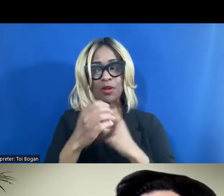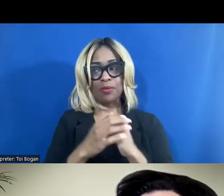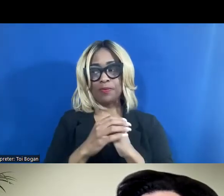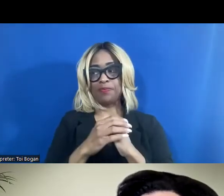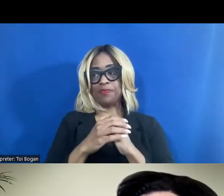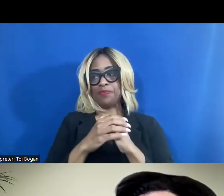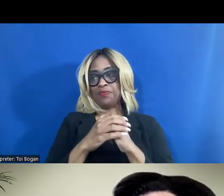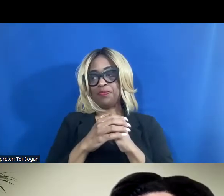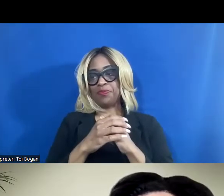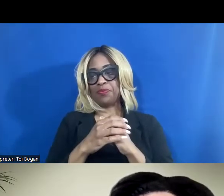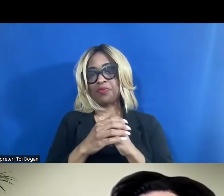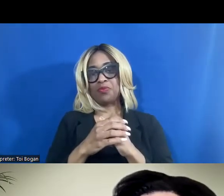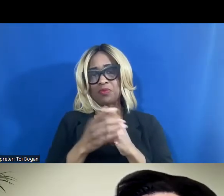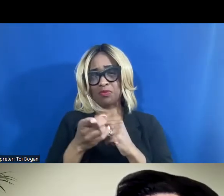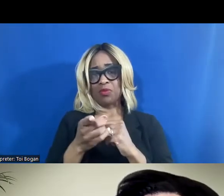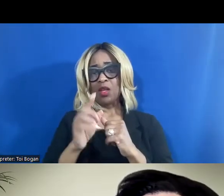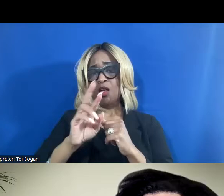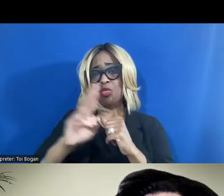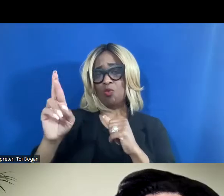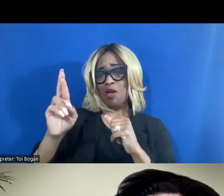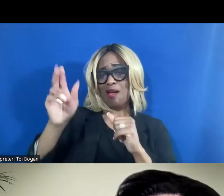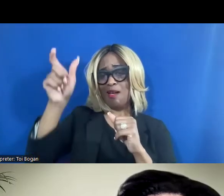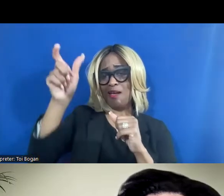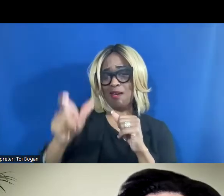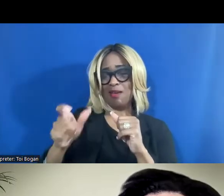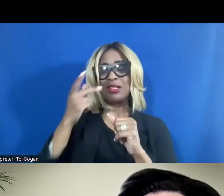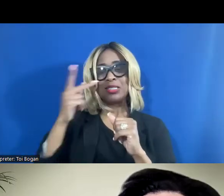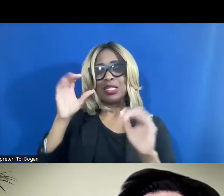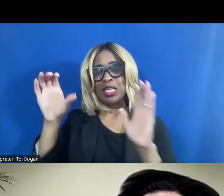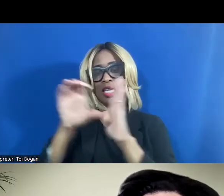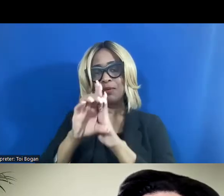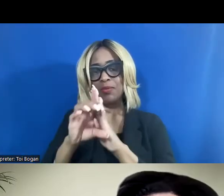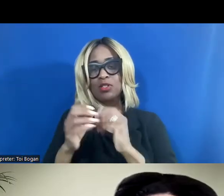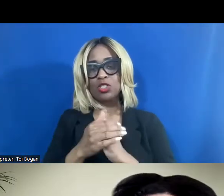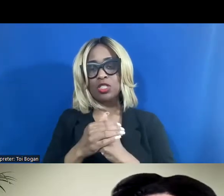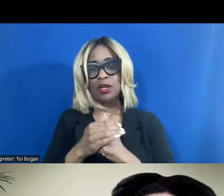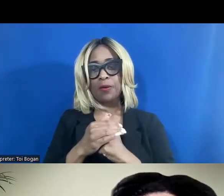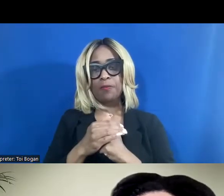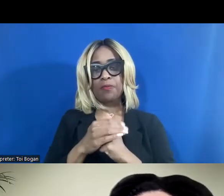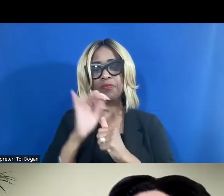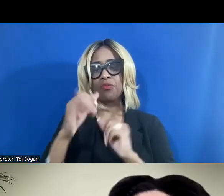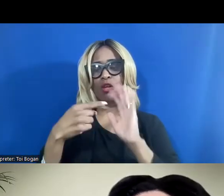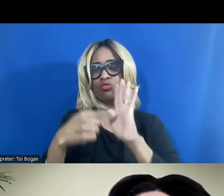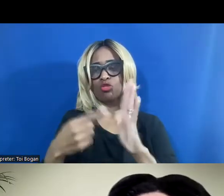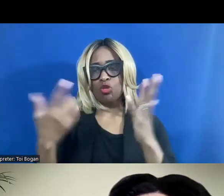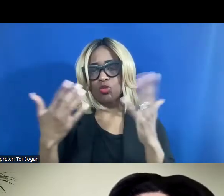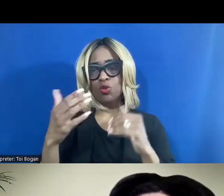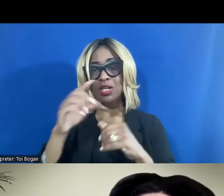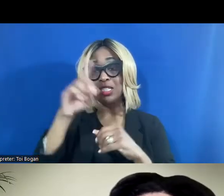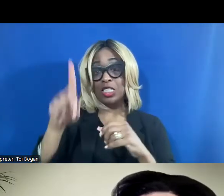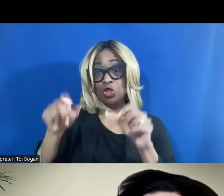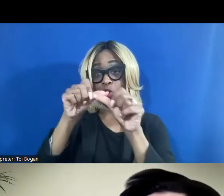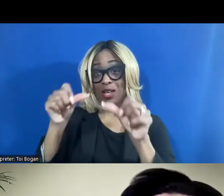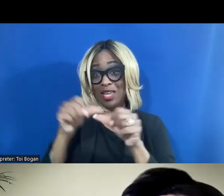So there is an image on the right-hand side of the screen that depicts the Detroit